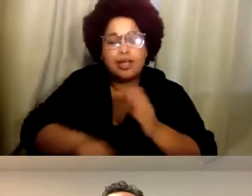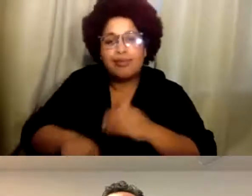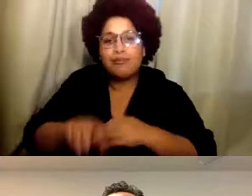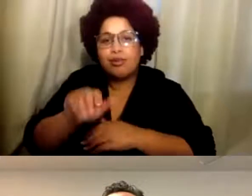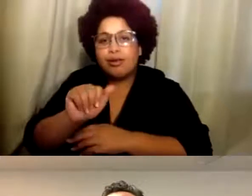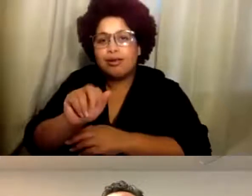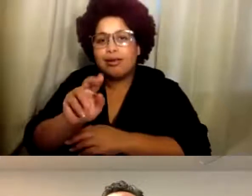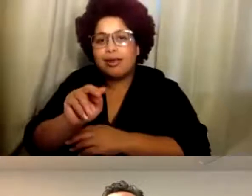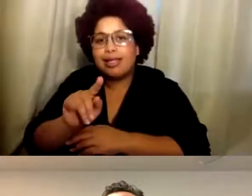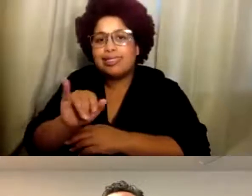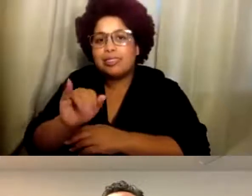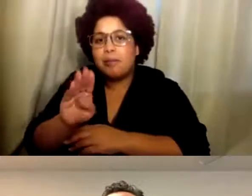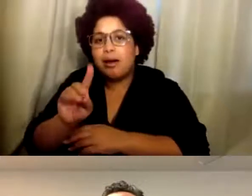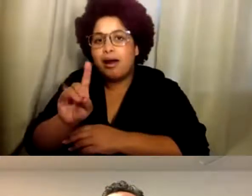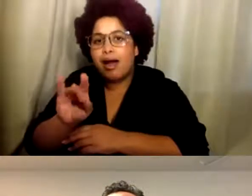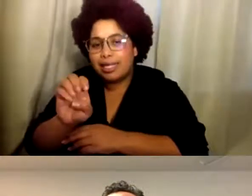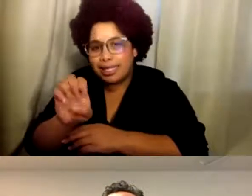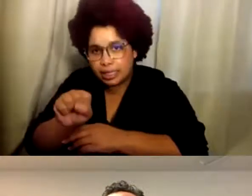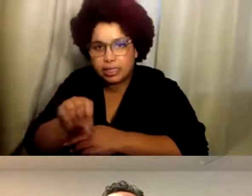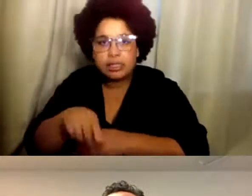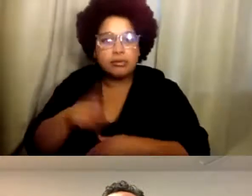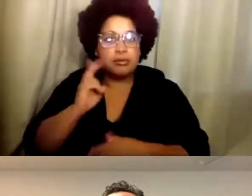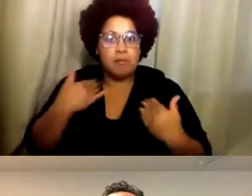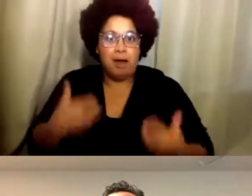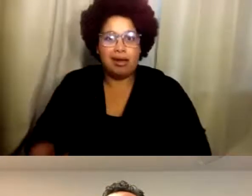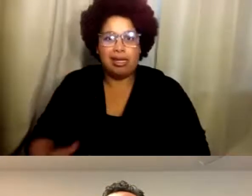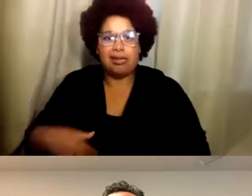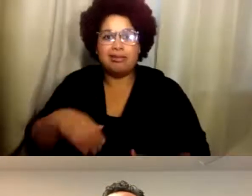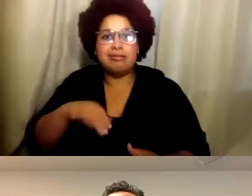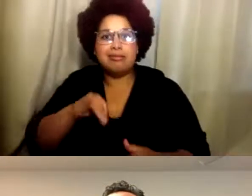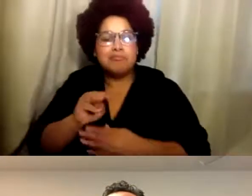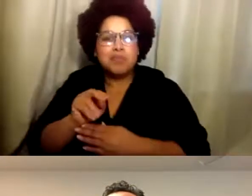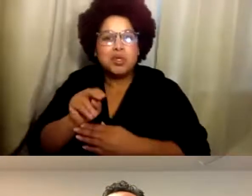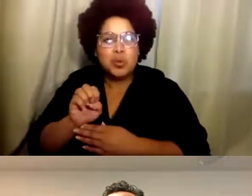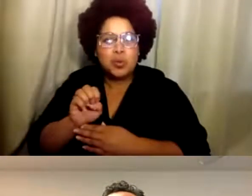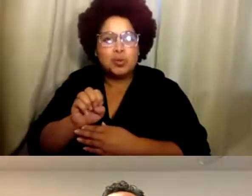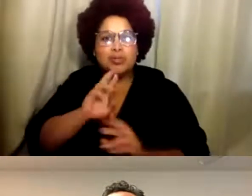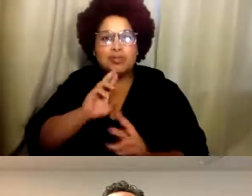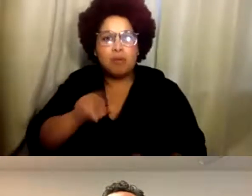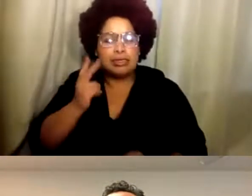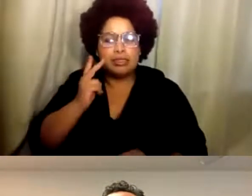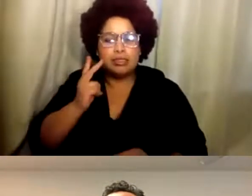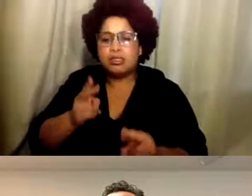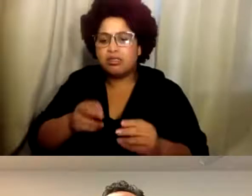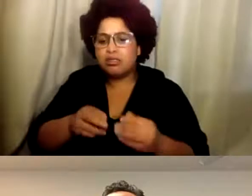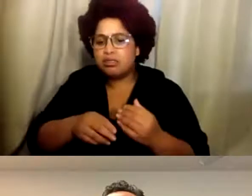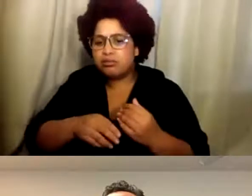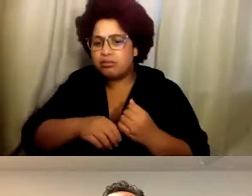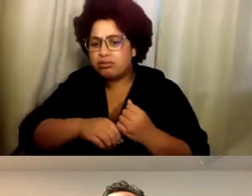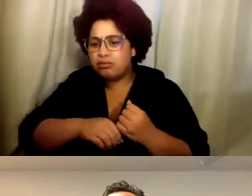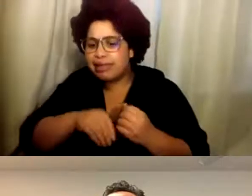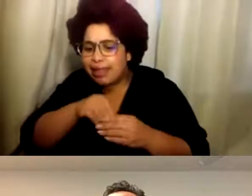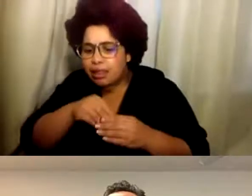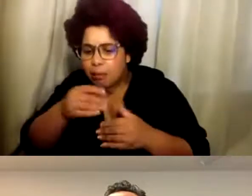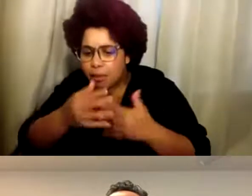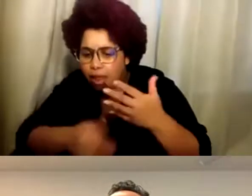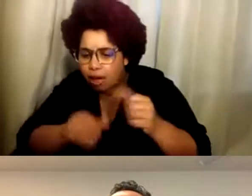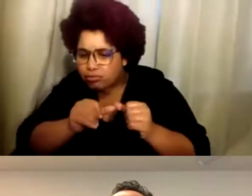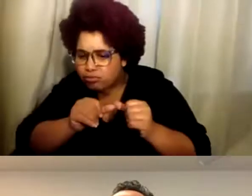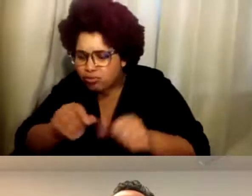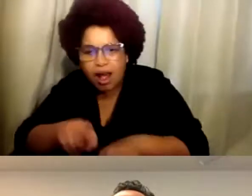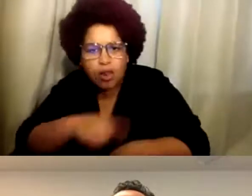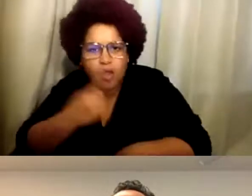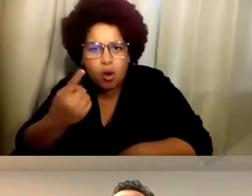antibodies for, again, the body's immune response to the vaccine. And we can see how long those last in the blood to